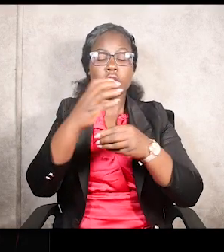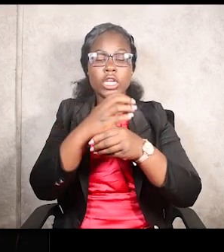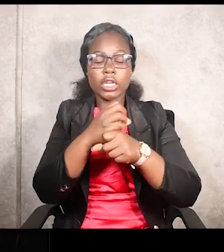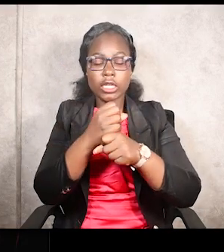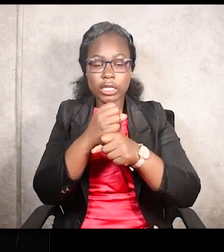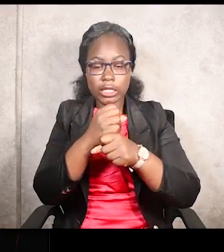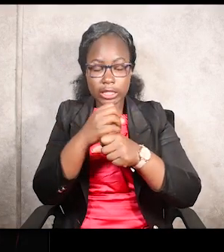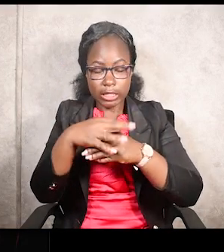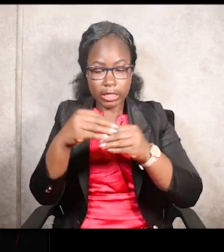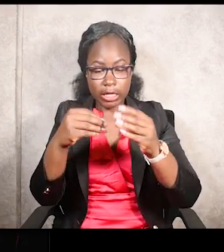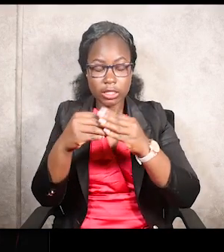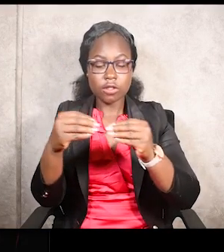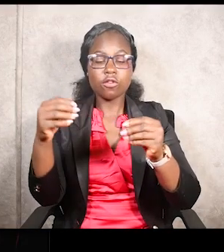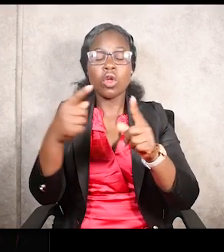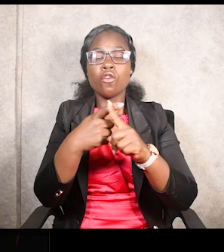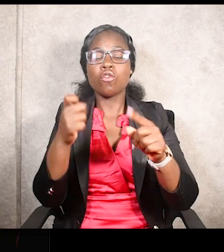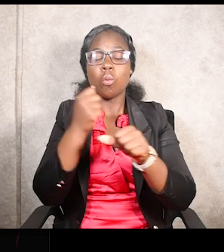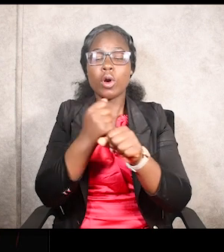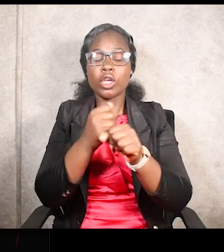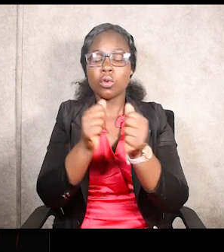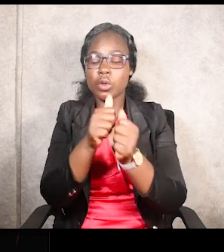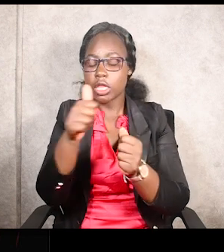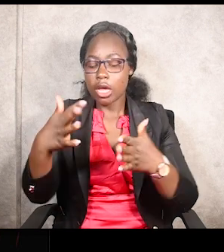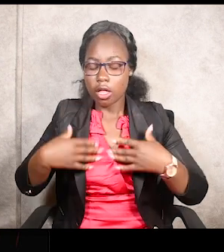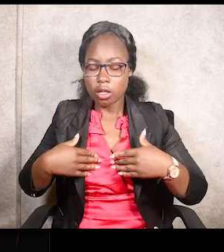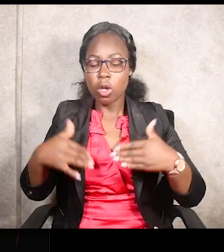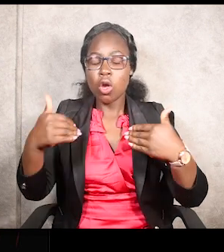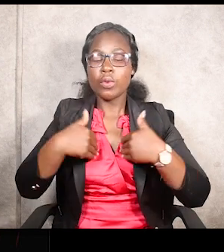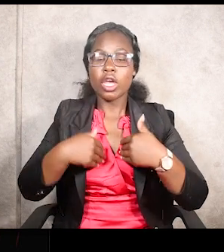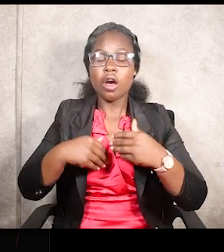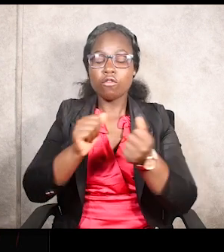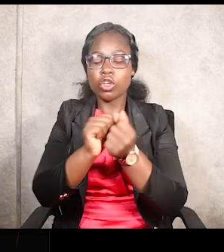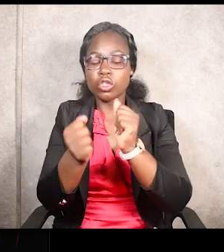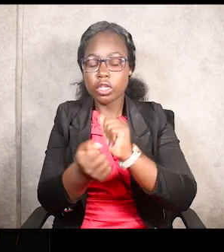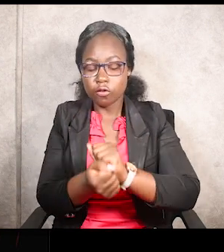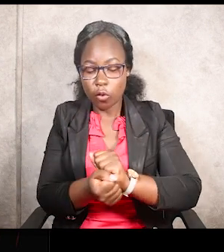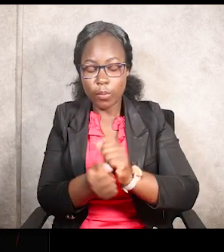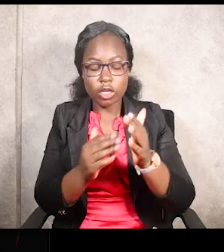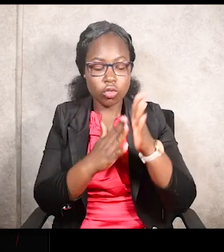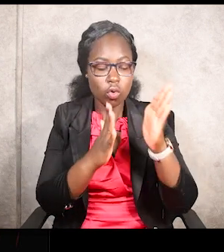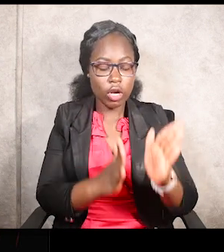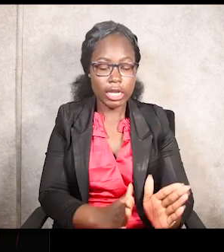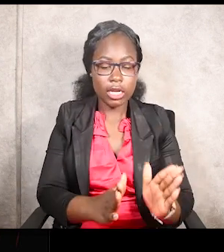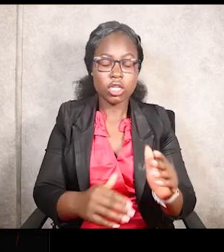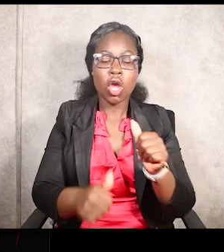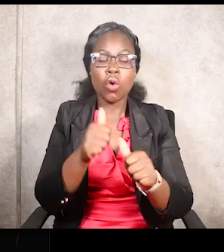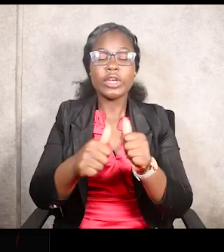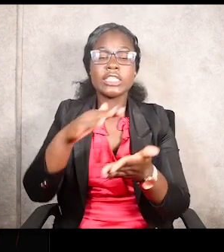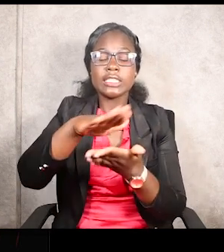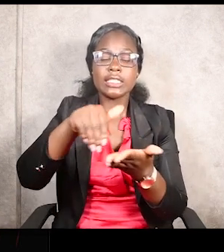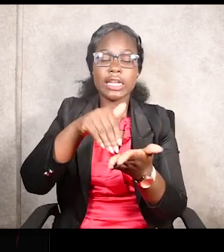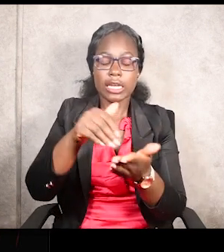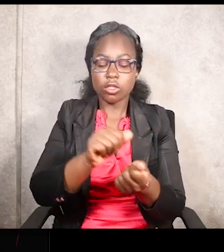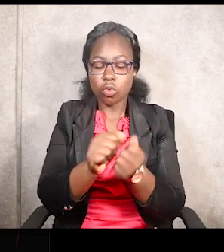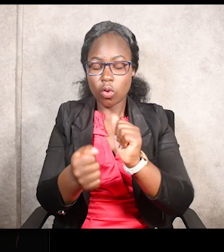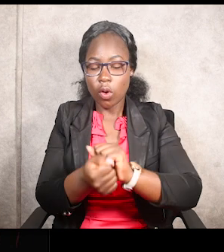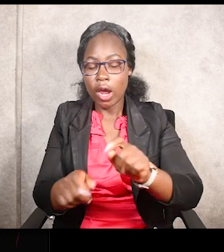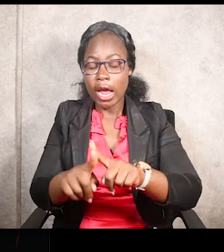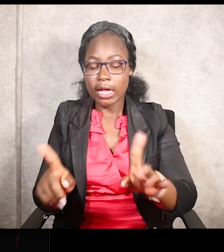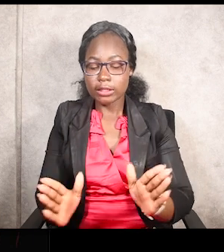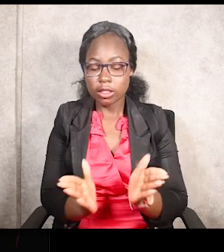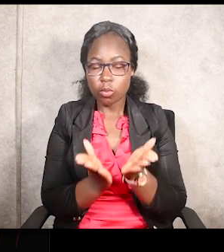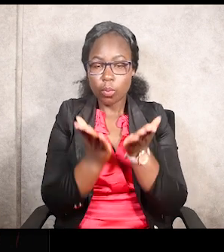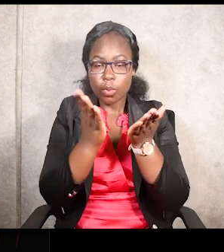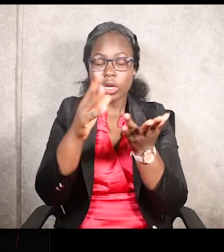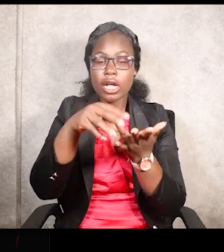that comes from working with other people. Then we have transformational leadership, which is centered on change and promoting a